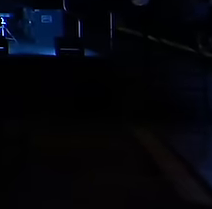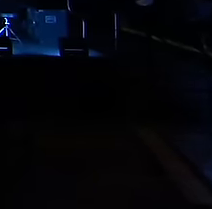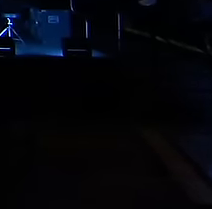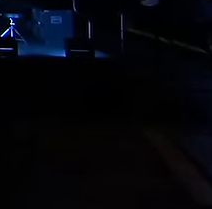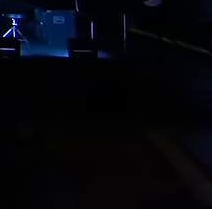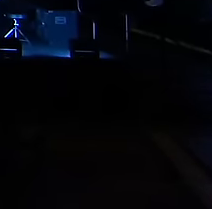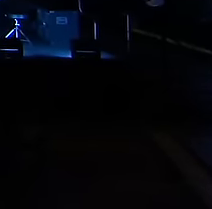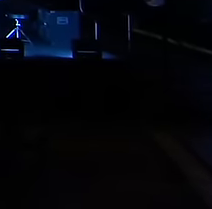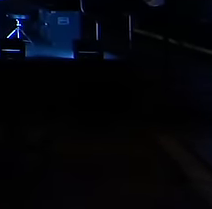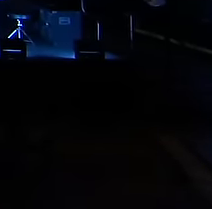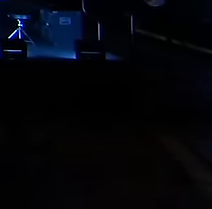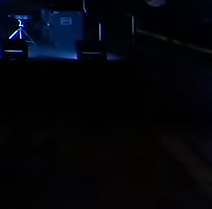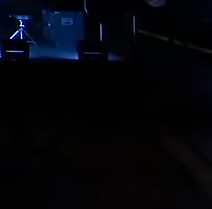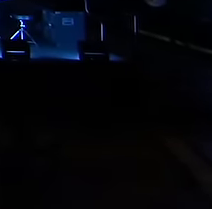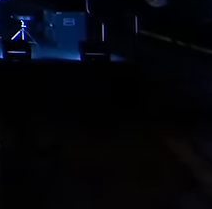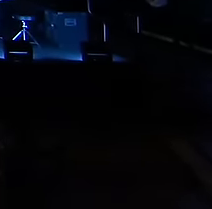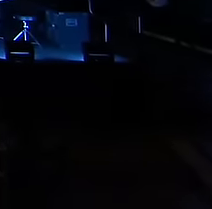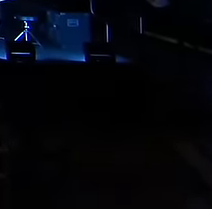Apostolic Assembly.